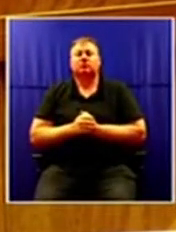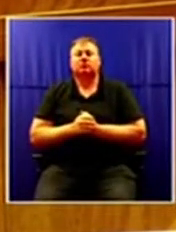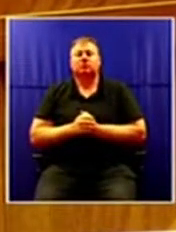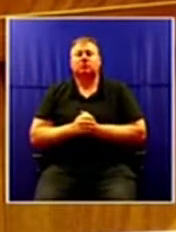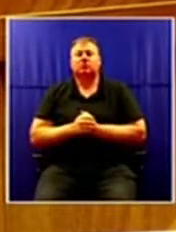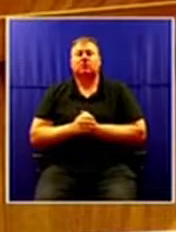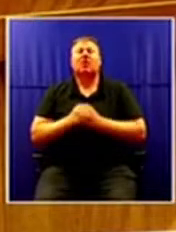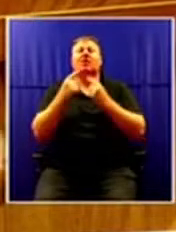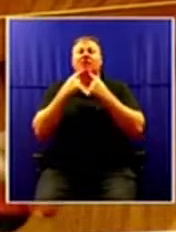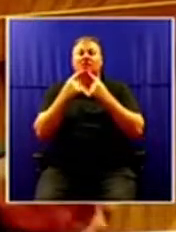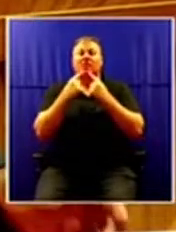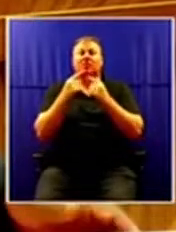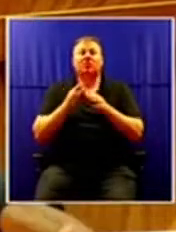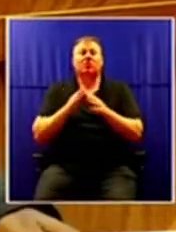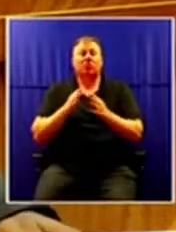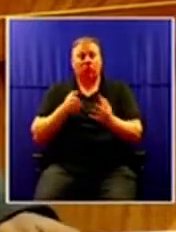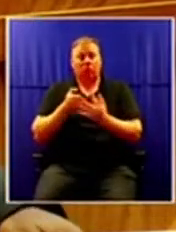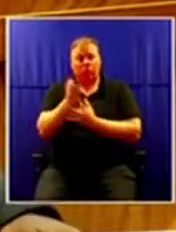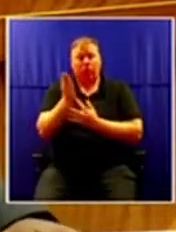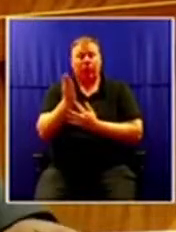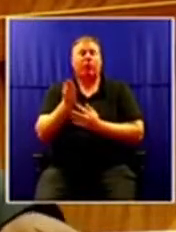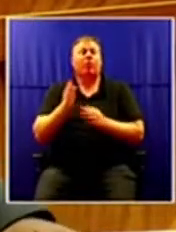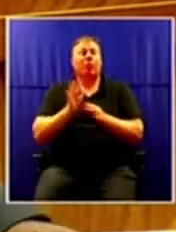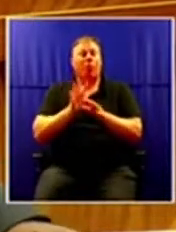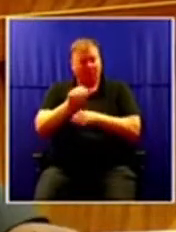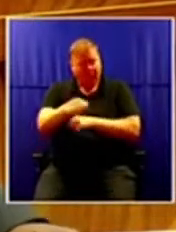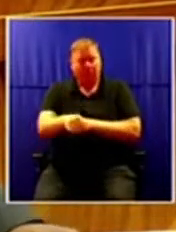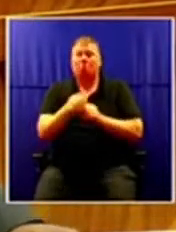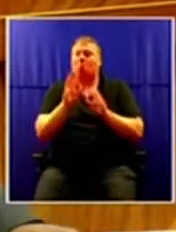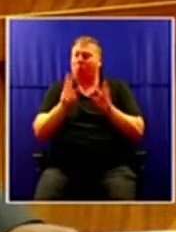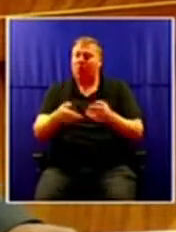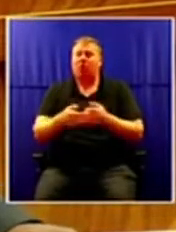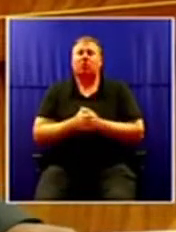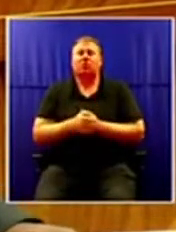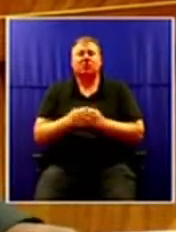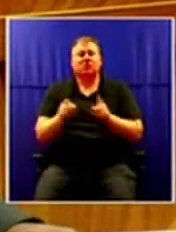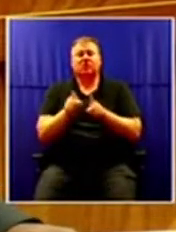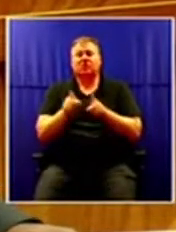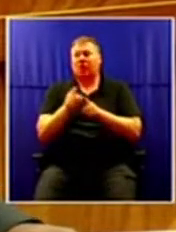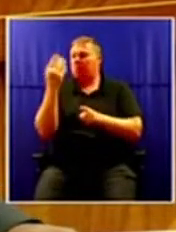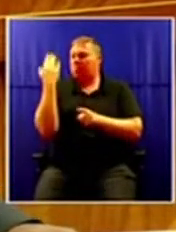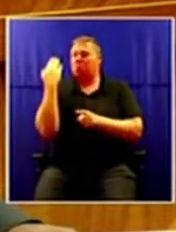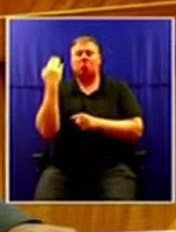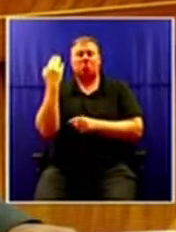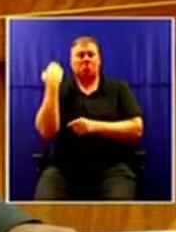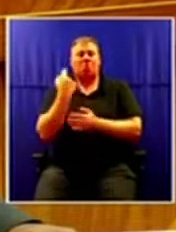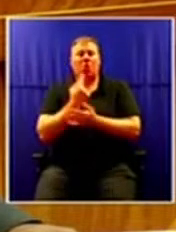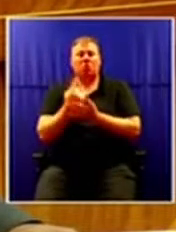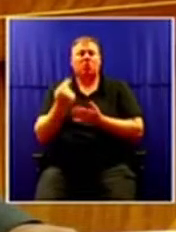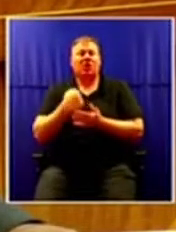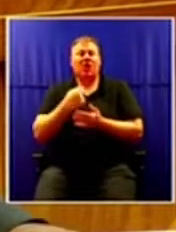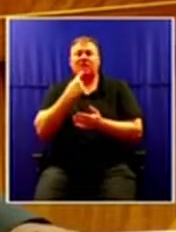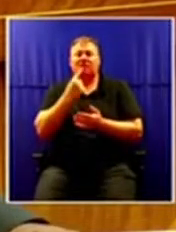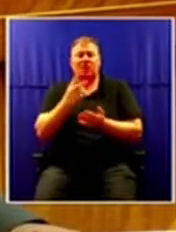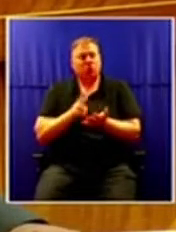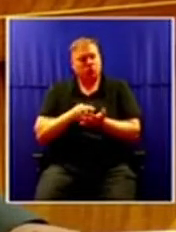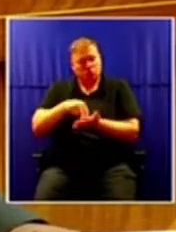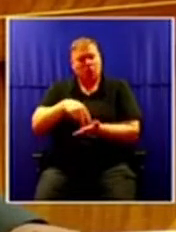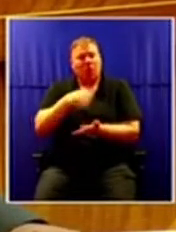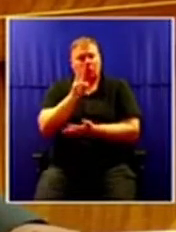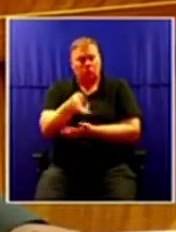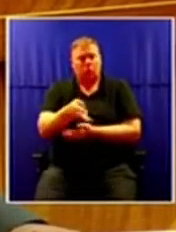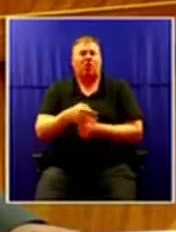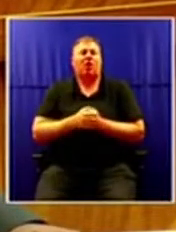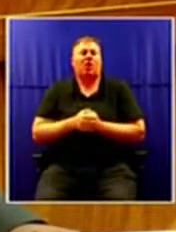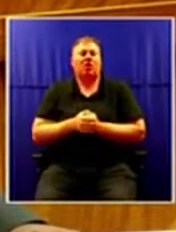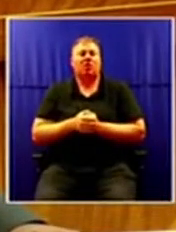I said, like I did say last week, that we will rise, and indeed we will